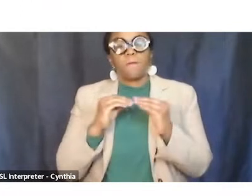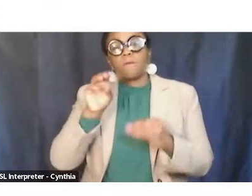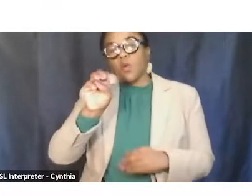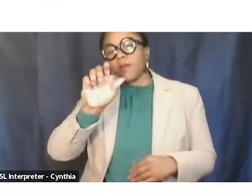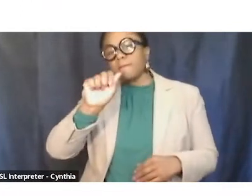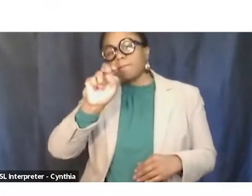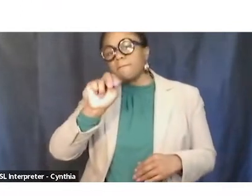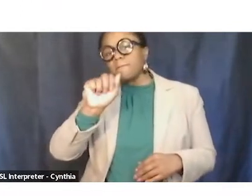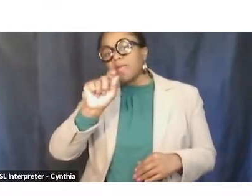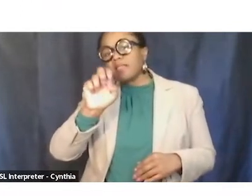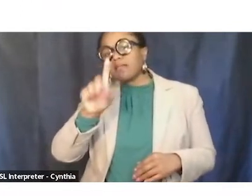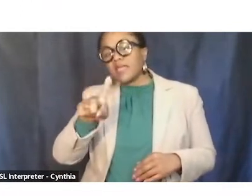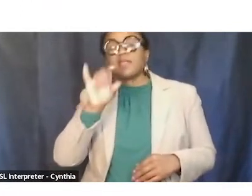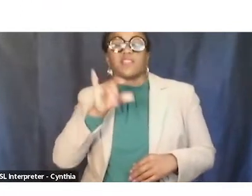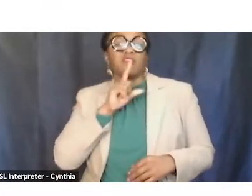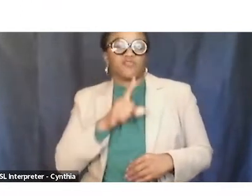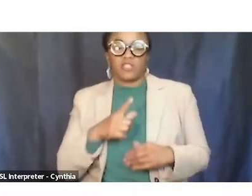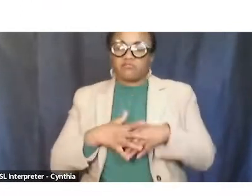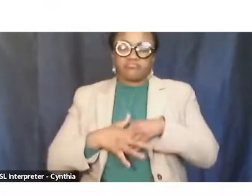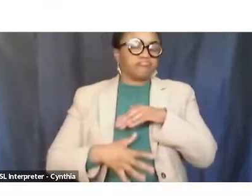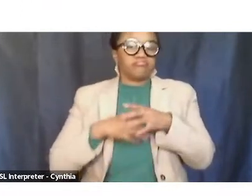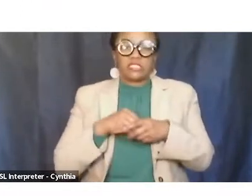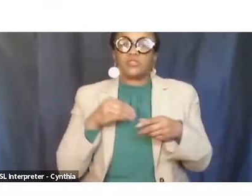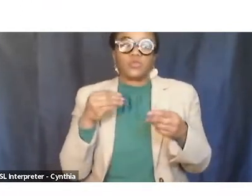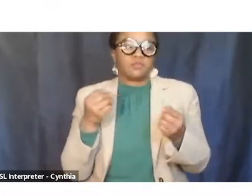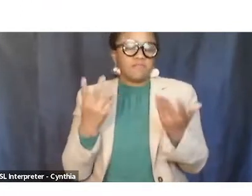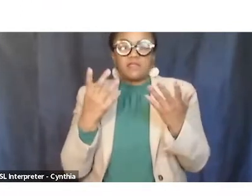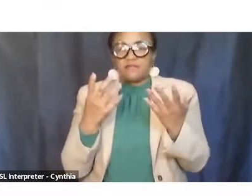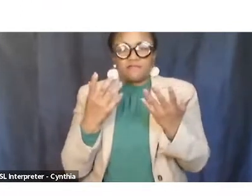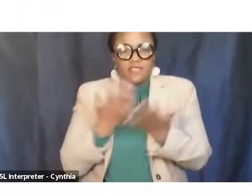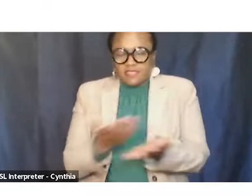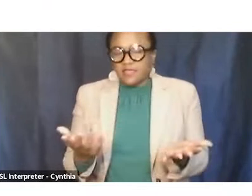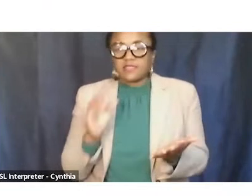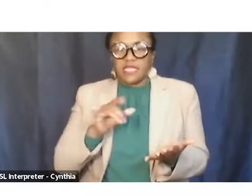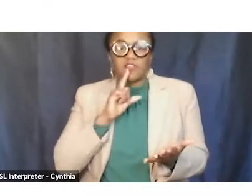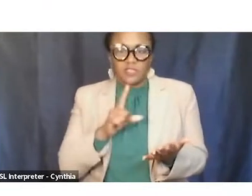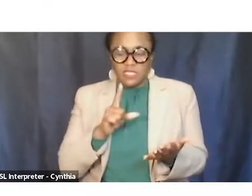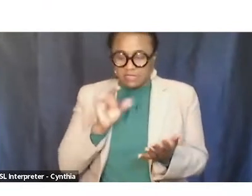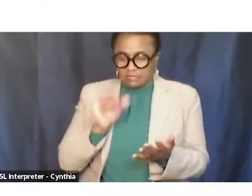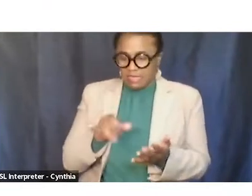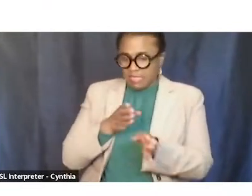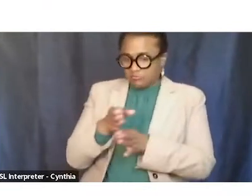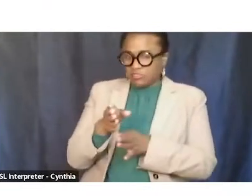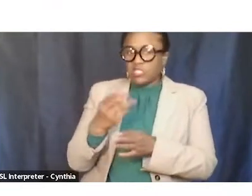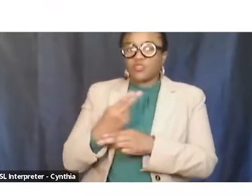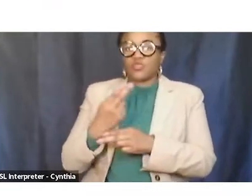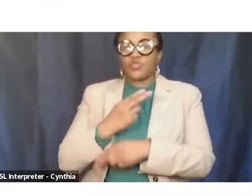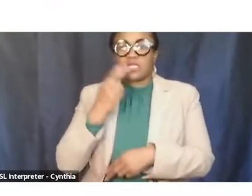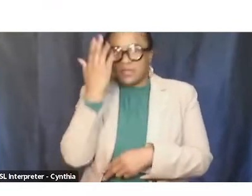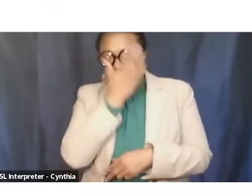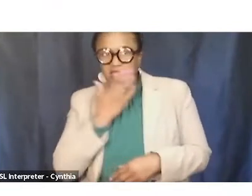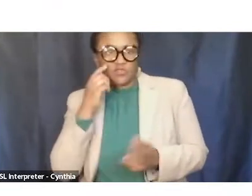problem that bleeds into so much. Any industry that's looking to use biometric